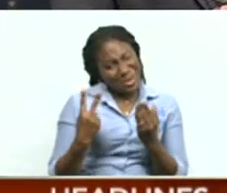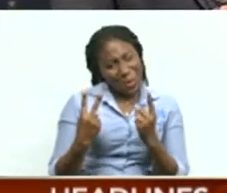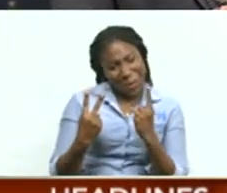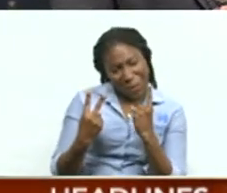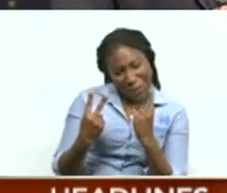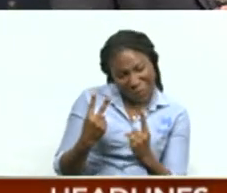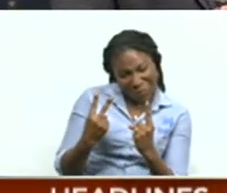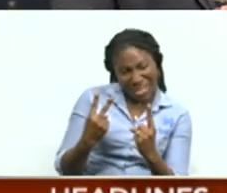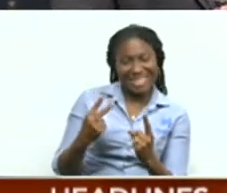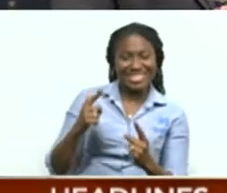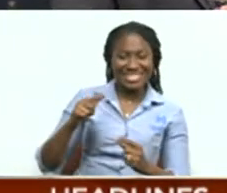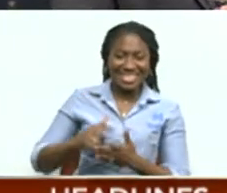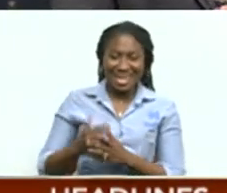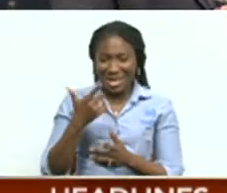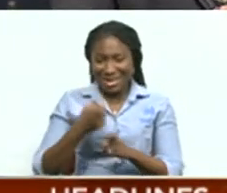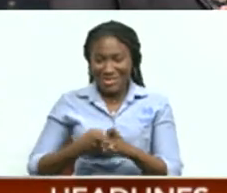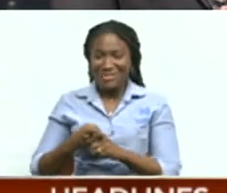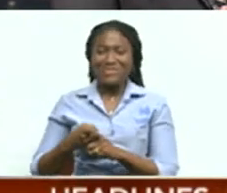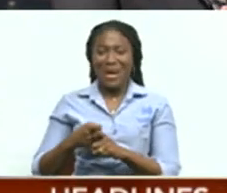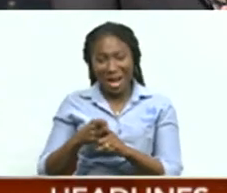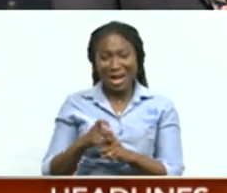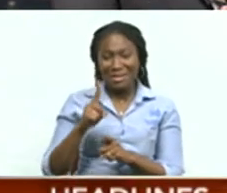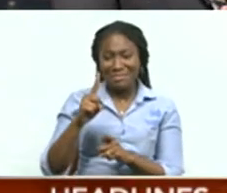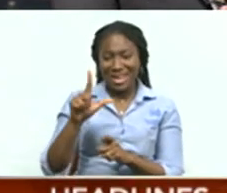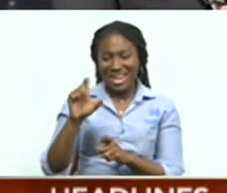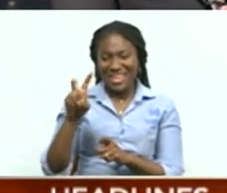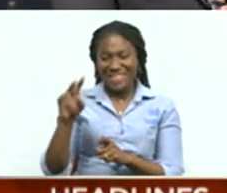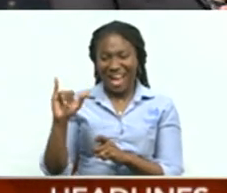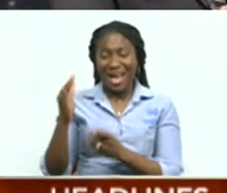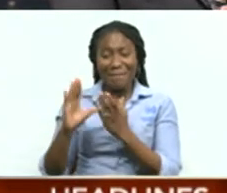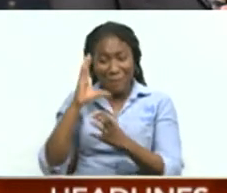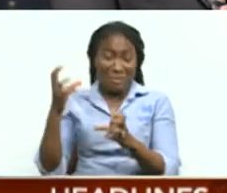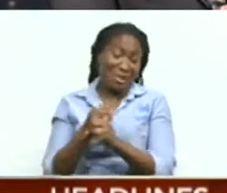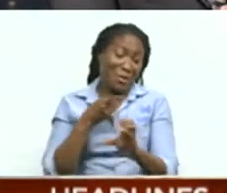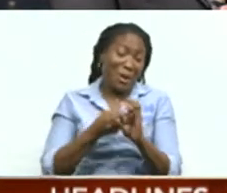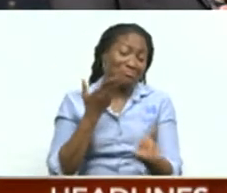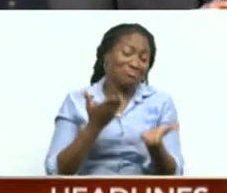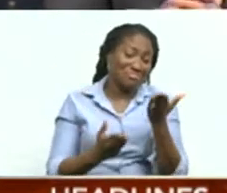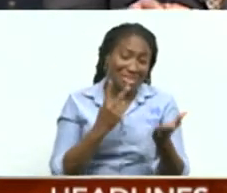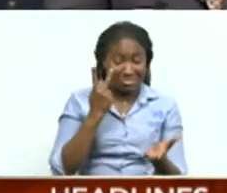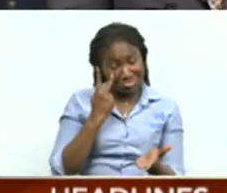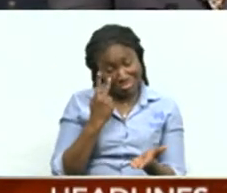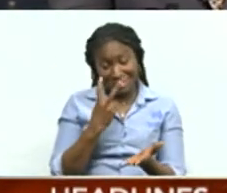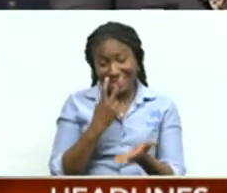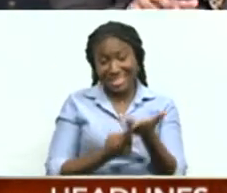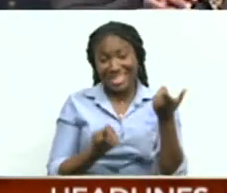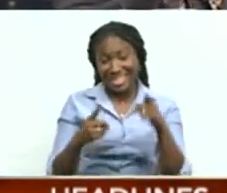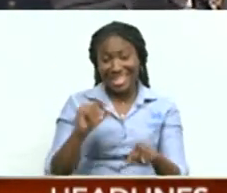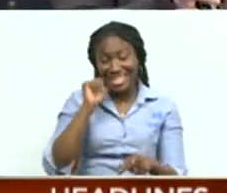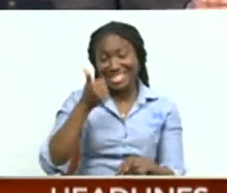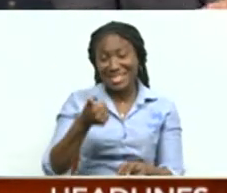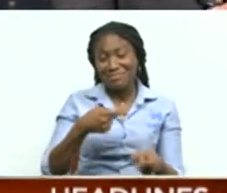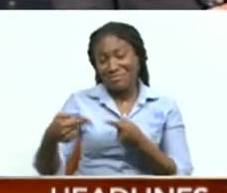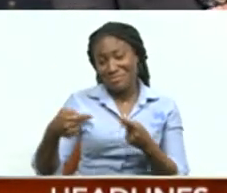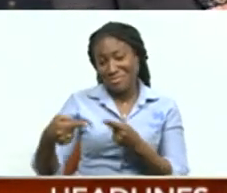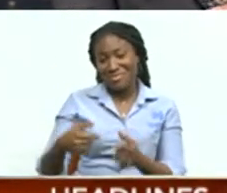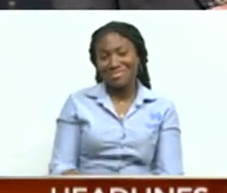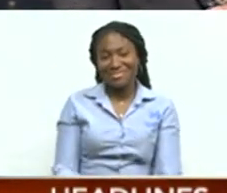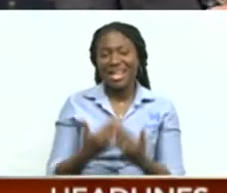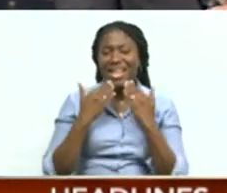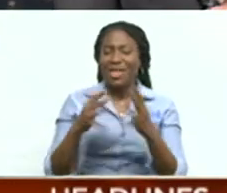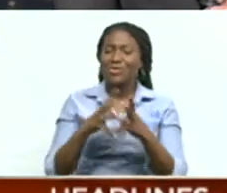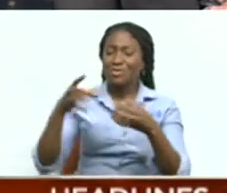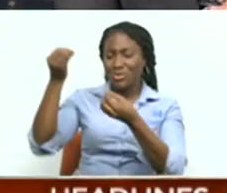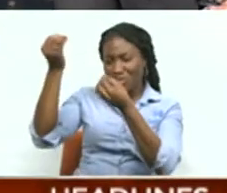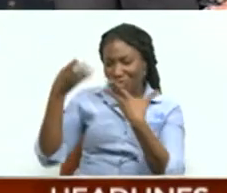goal from the man who Canada are singling out, Levi Garcia. All right, great. We look forward to those results in tomorrow's newscast. Right, thank you so much,